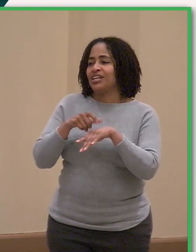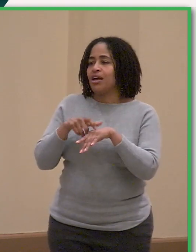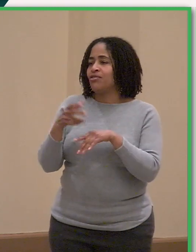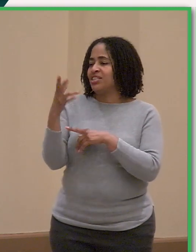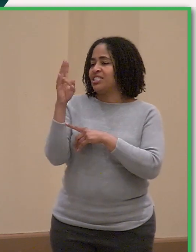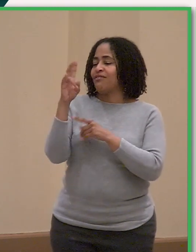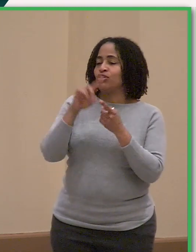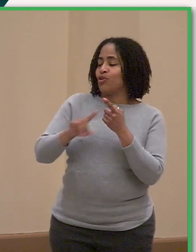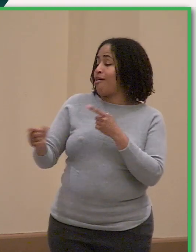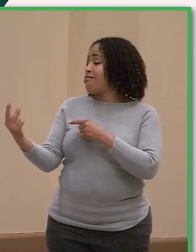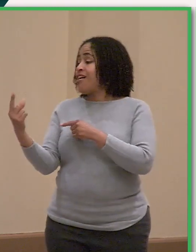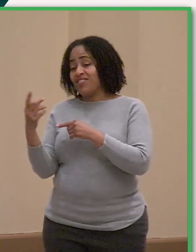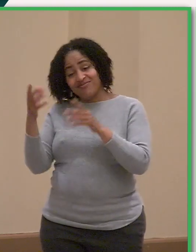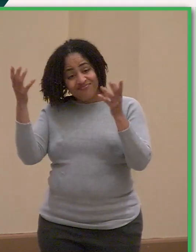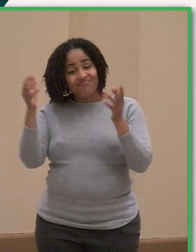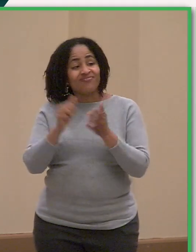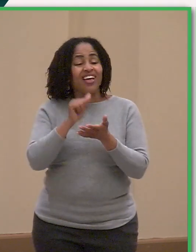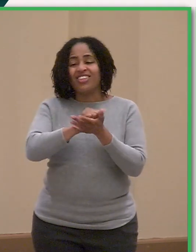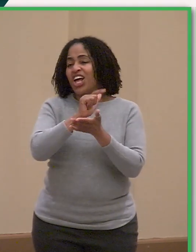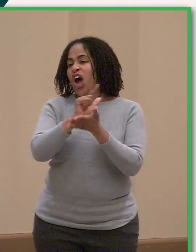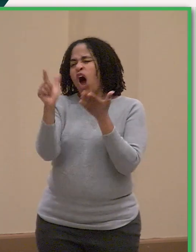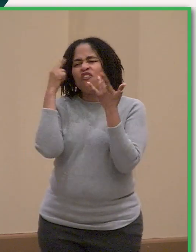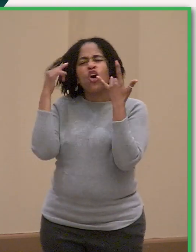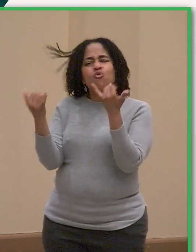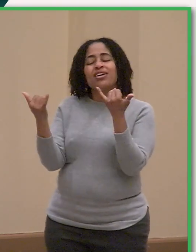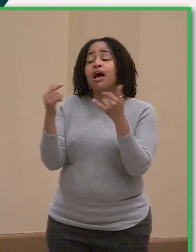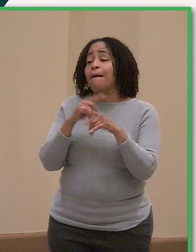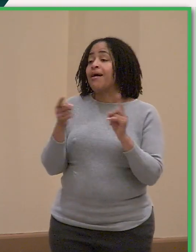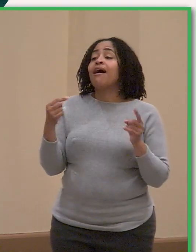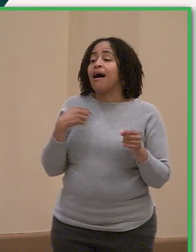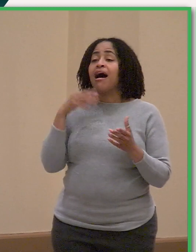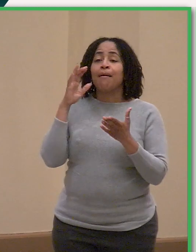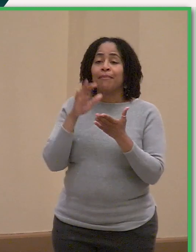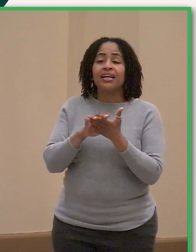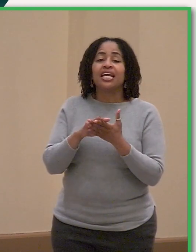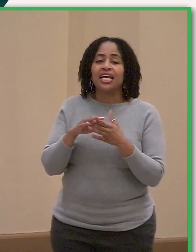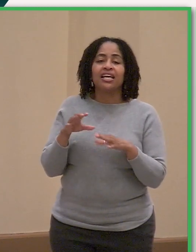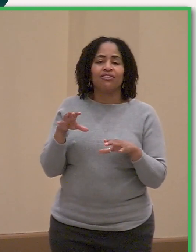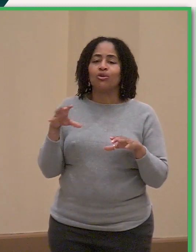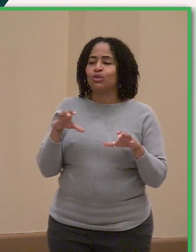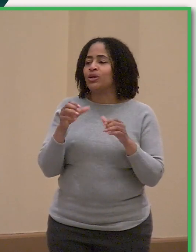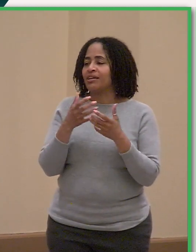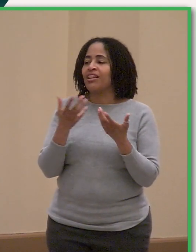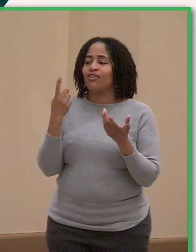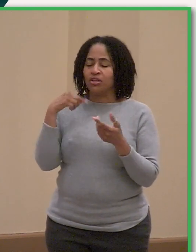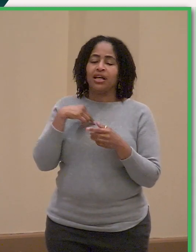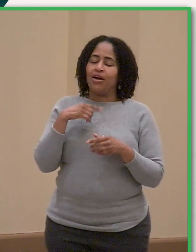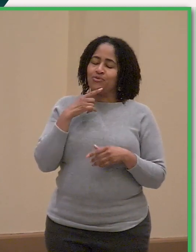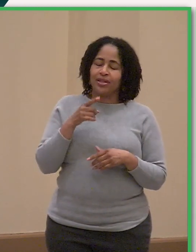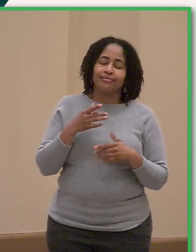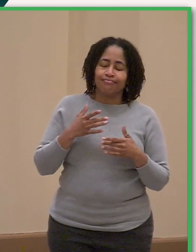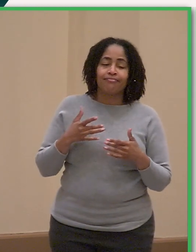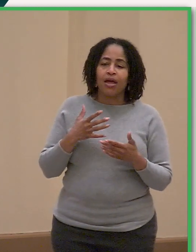11. And yeah, that's all for right now, but I do an event every week if I wanted to, so, because I just love it.